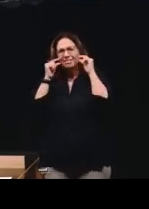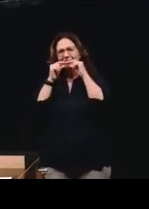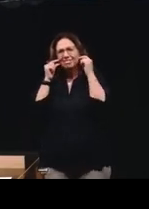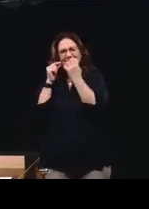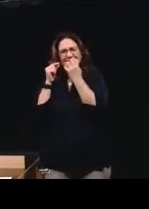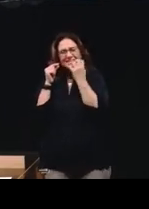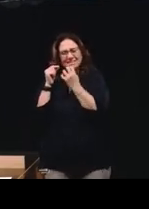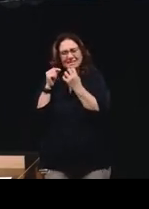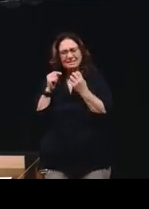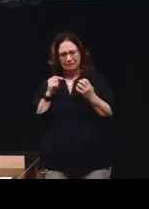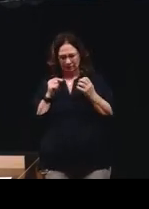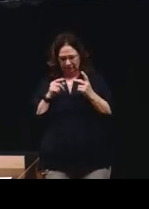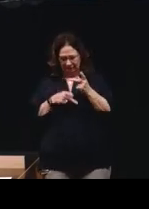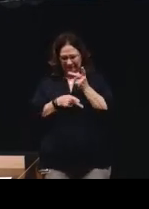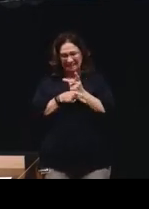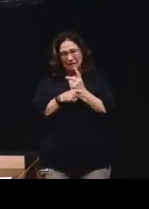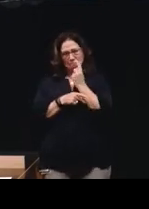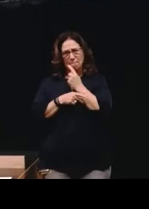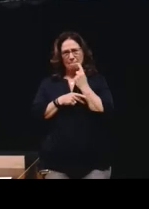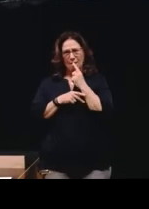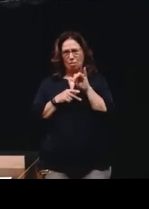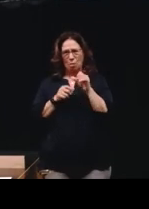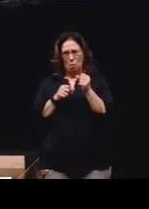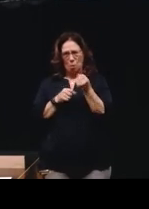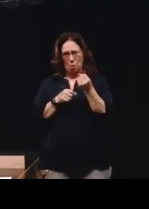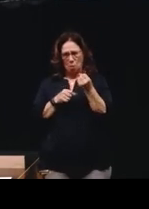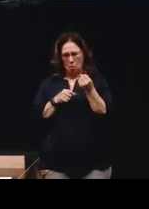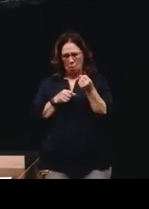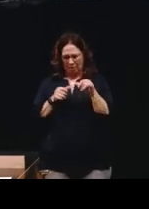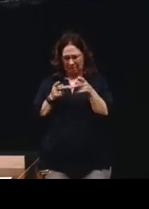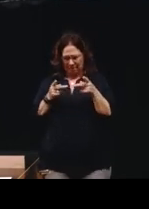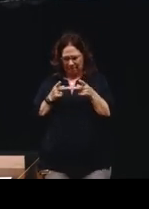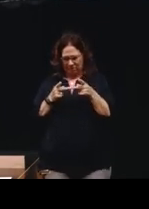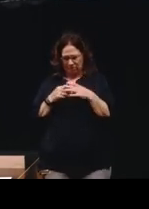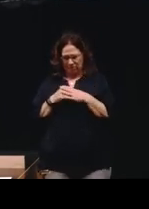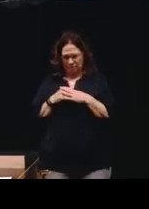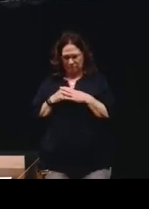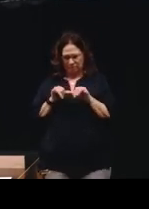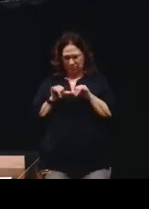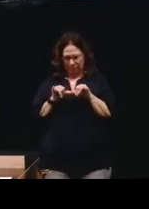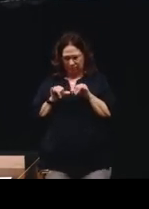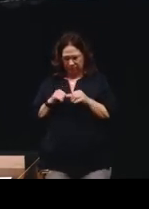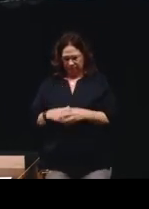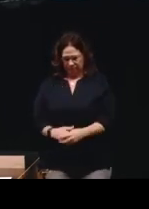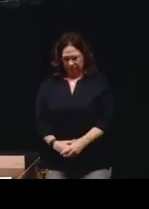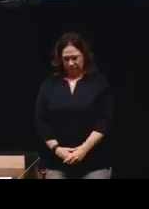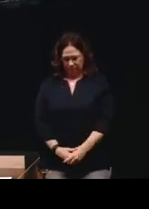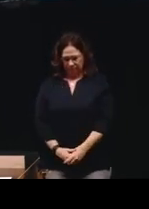And just try and keep your mouth in that position. You know, sort of show me your teeth position.